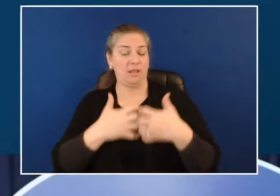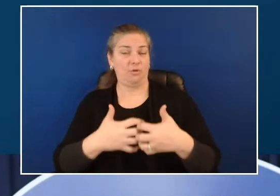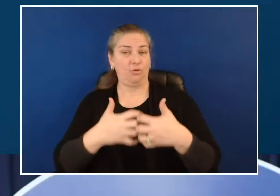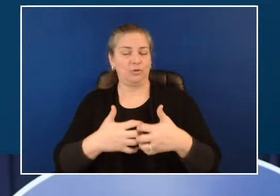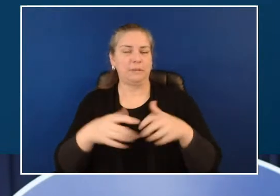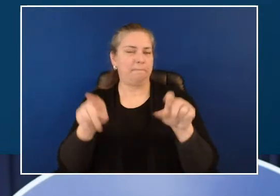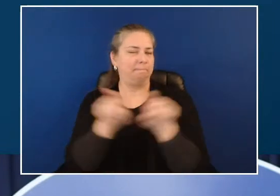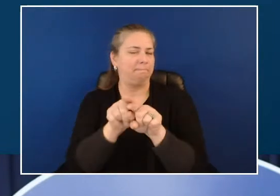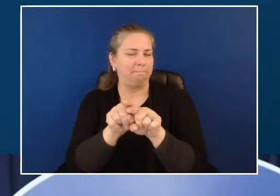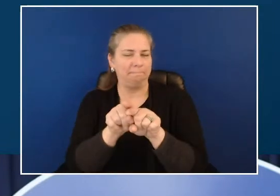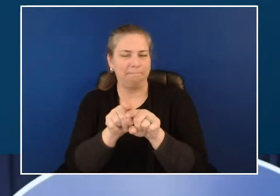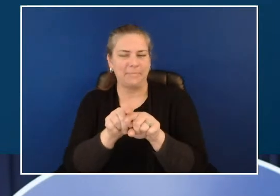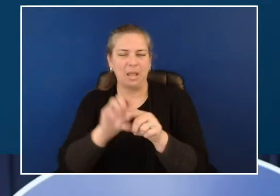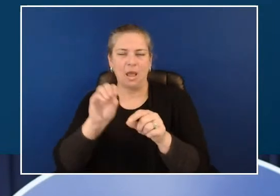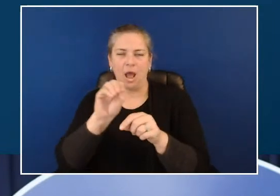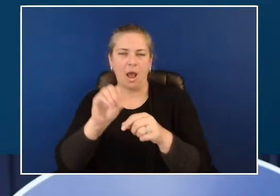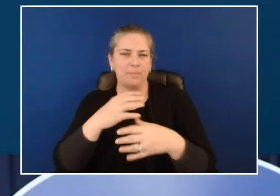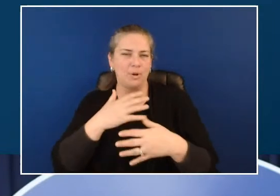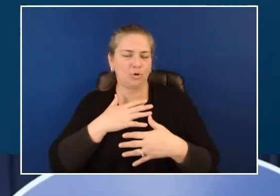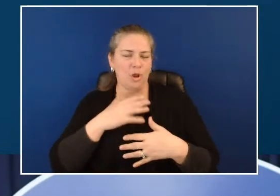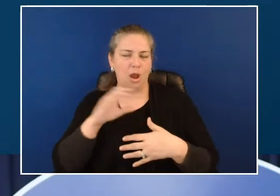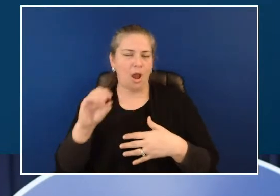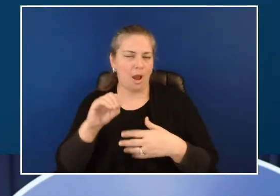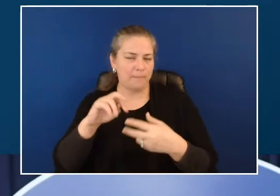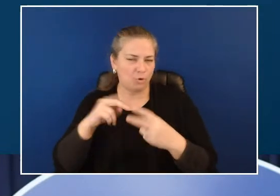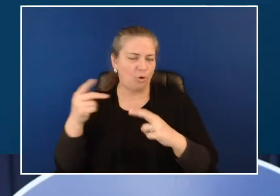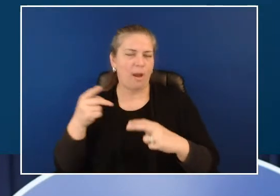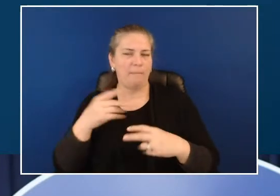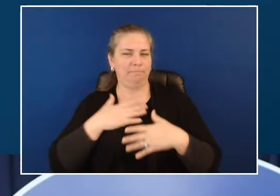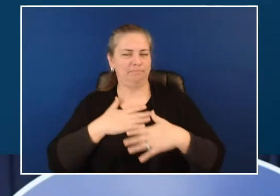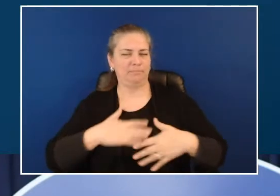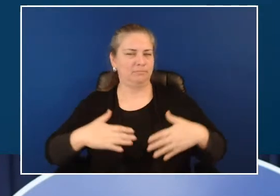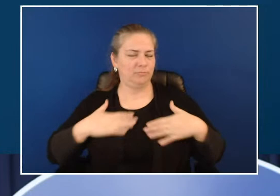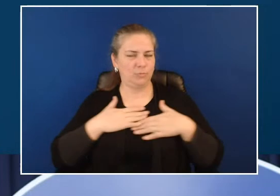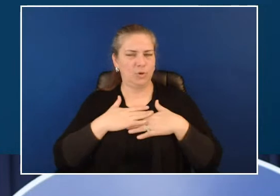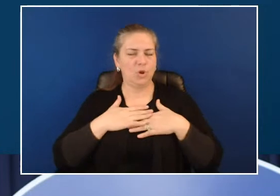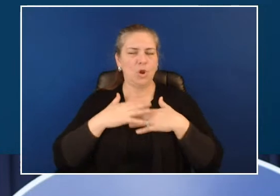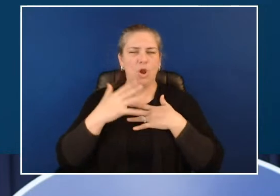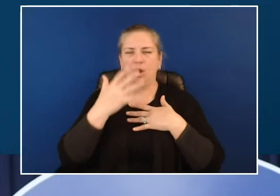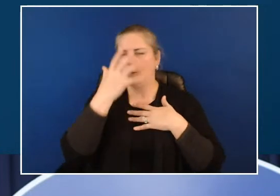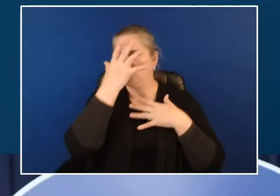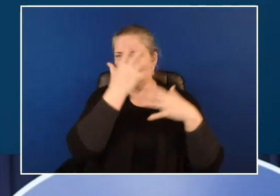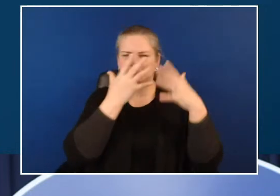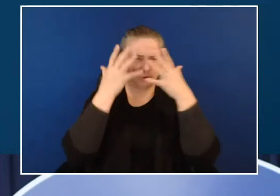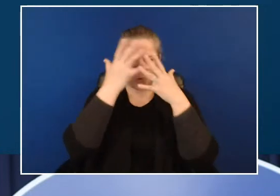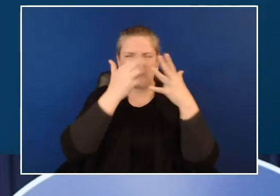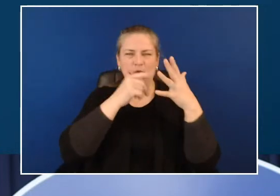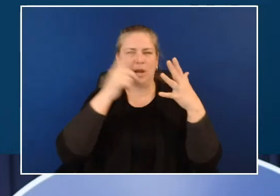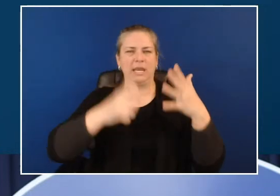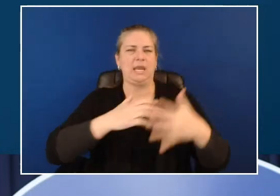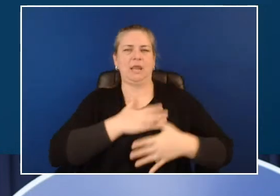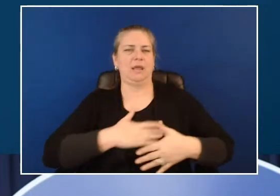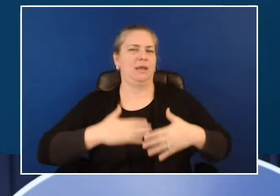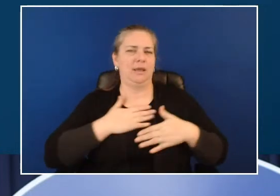Omicron upper respiratory instead of lower respiratory, meaning ventilators aren't needed as often.